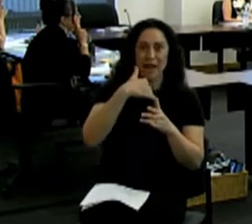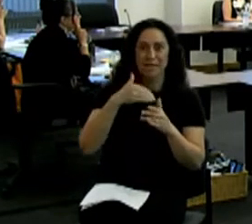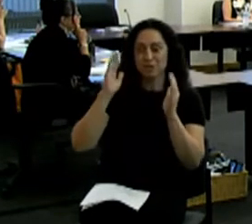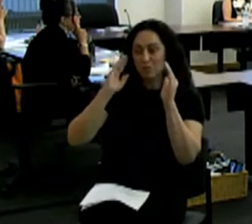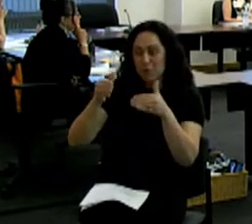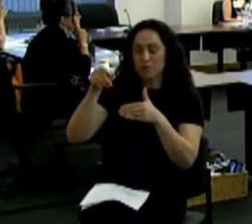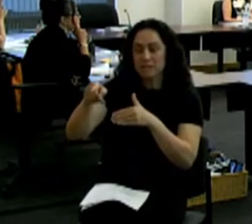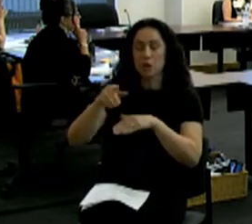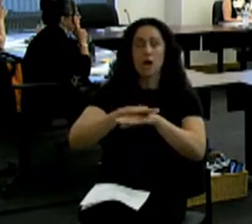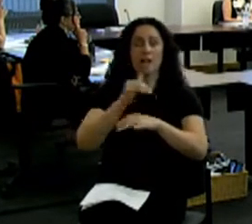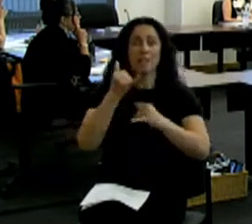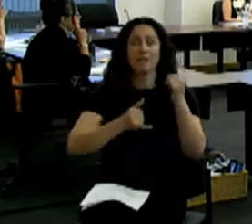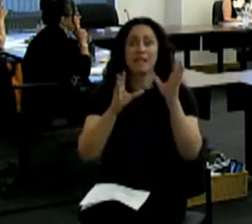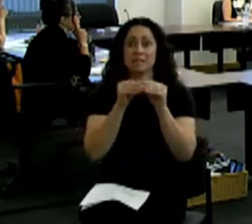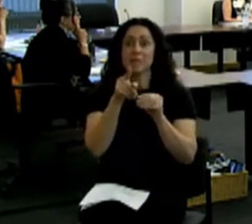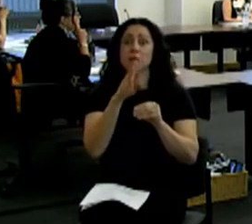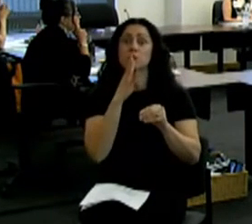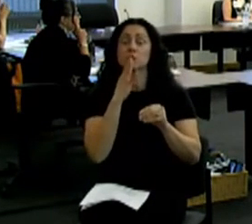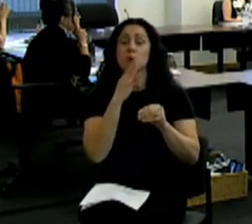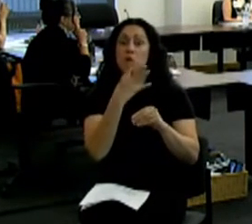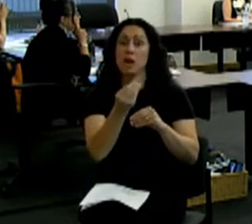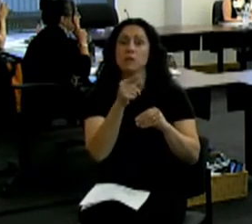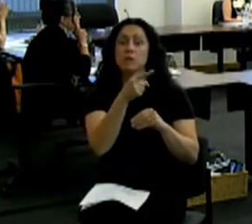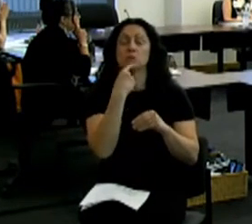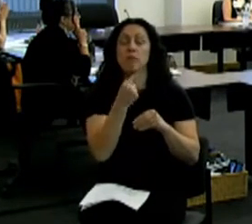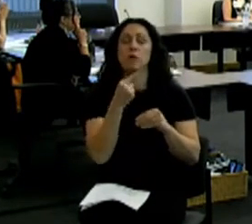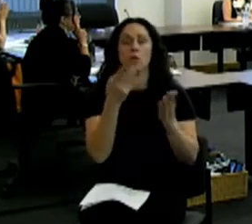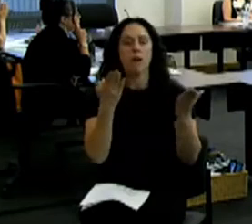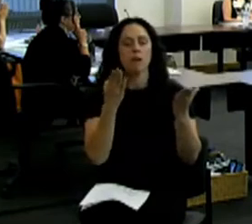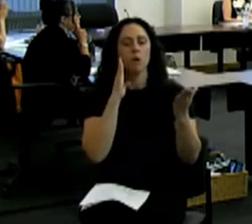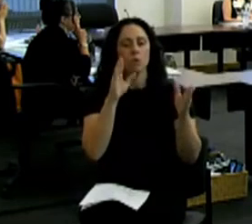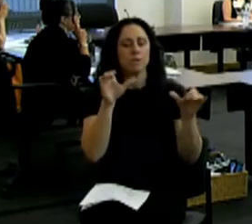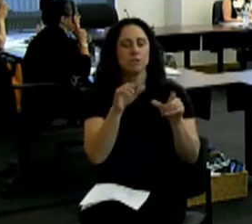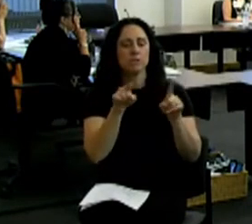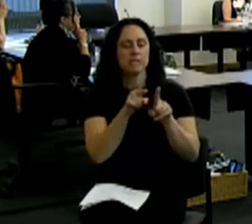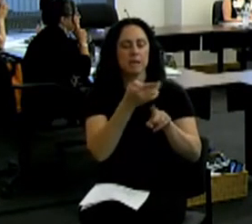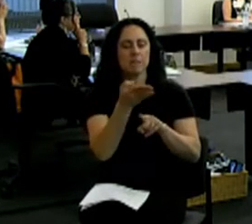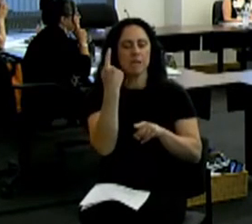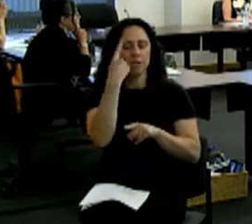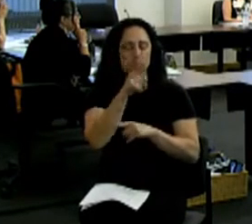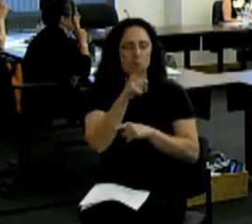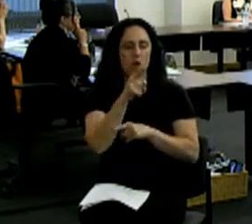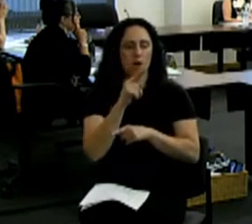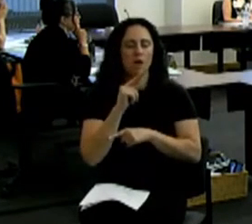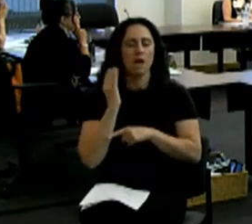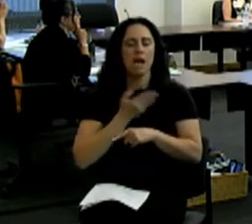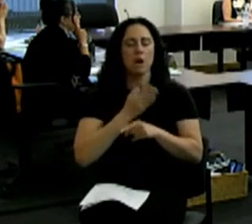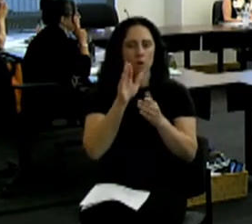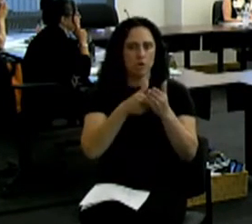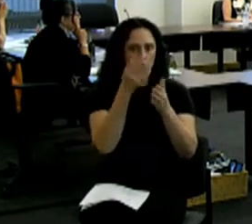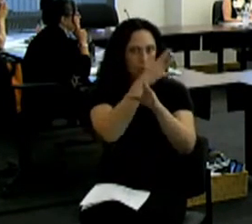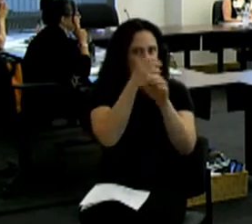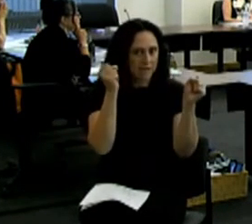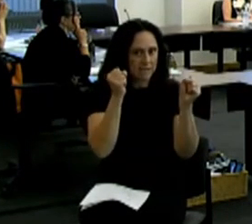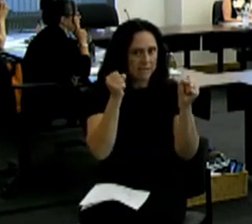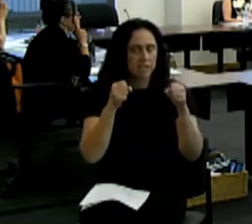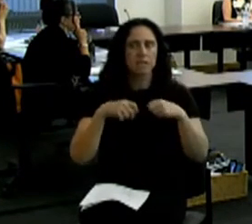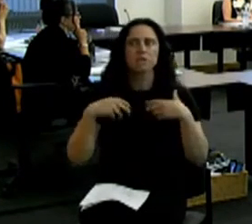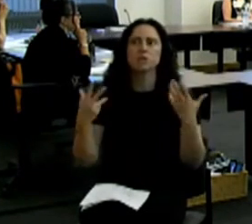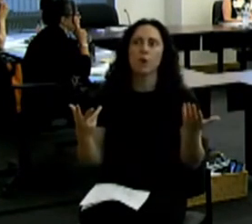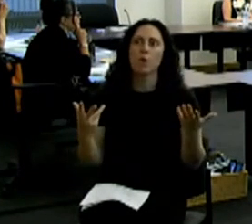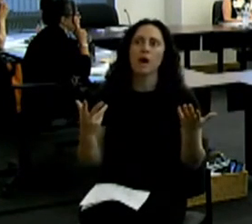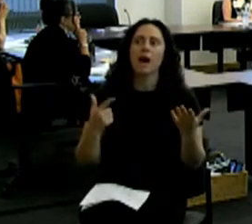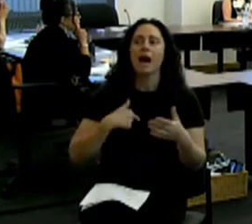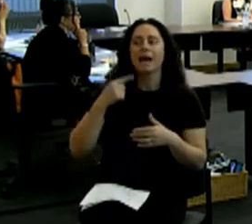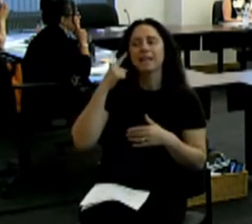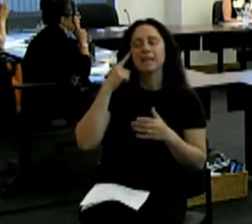her. And last meeting, you spoke out and you said, well, are we going to do the same thing for our new president? So, you